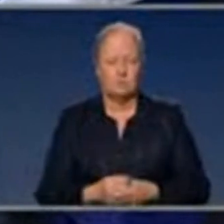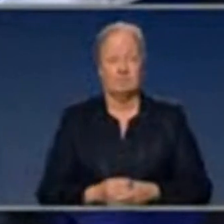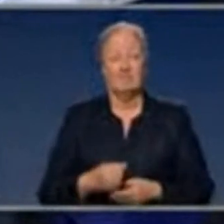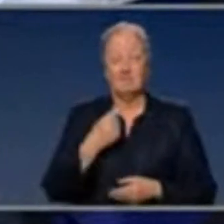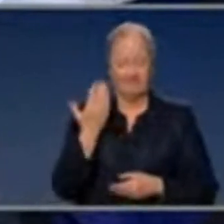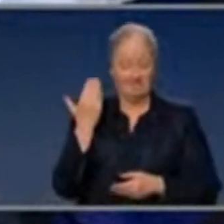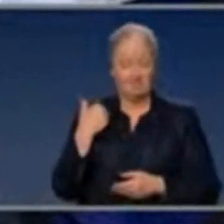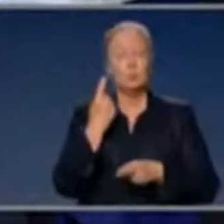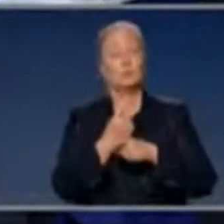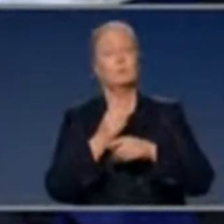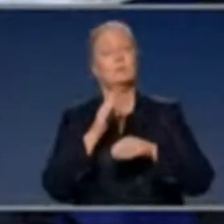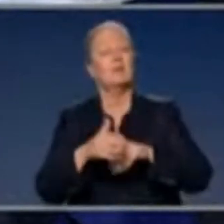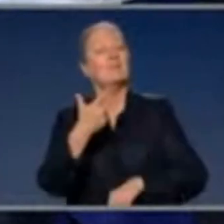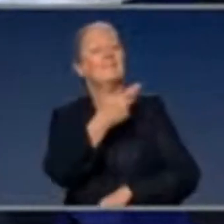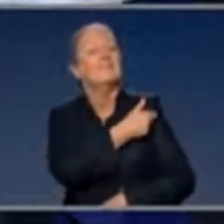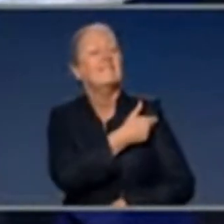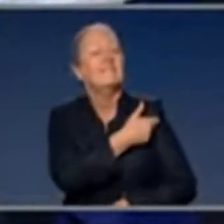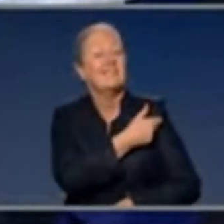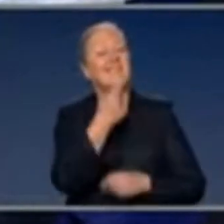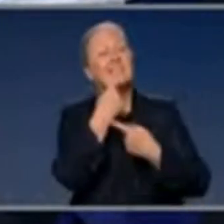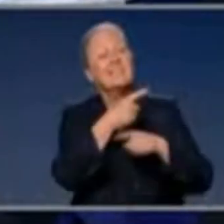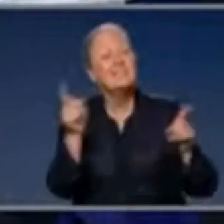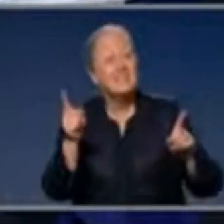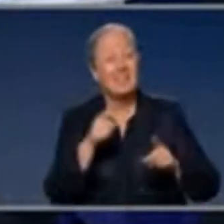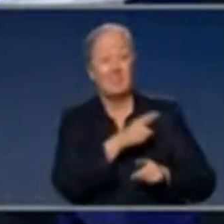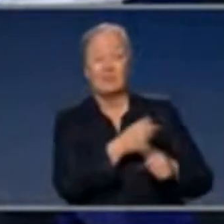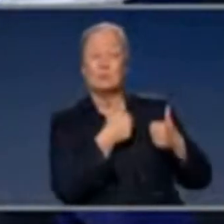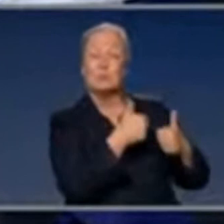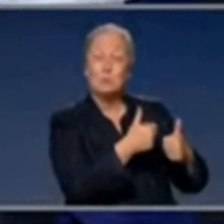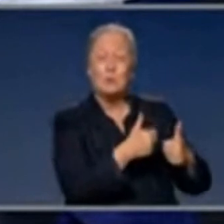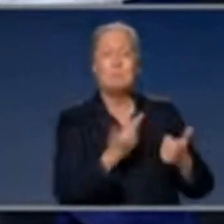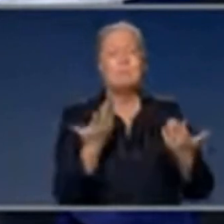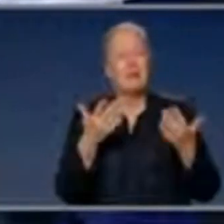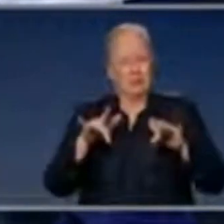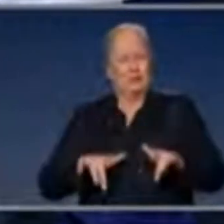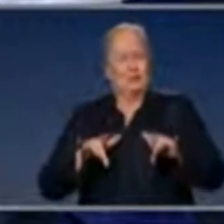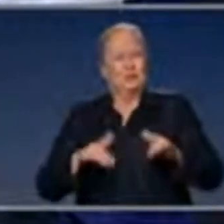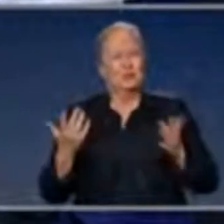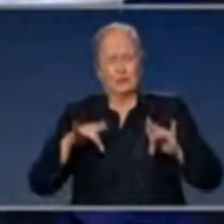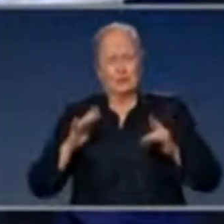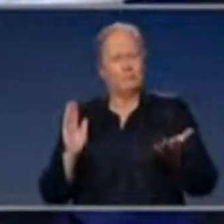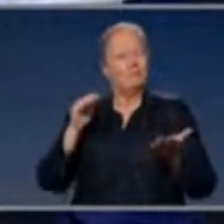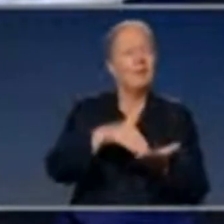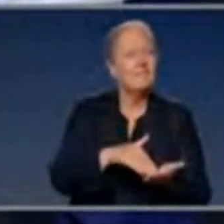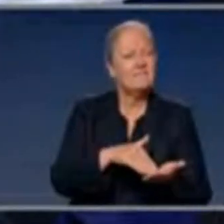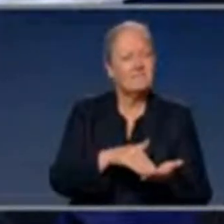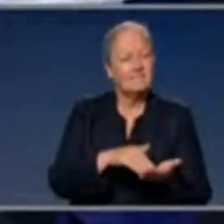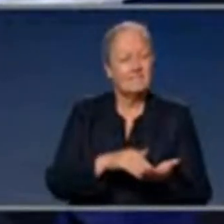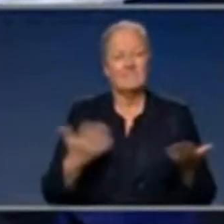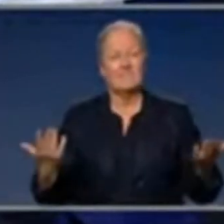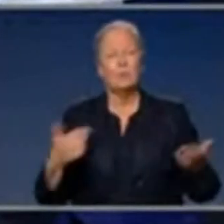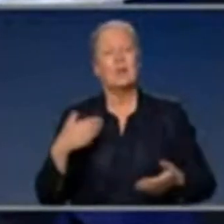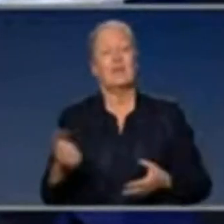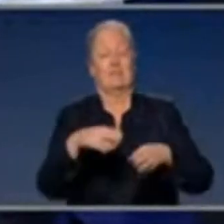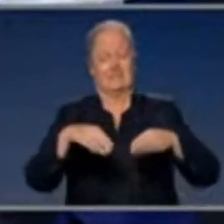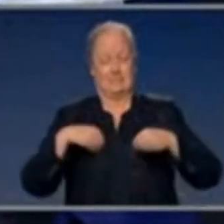vaccine, and let's all pray that's the case. But in the absence of one, we will live with this virus, and we will live with it, not